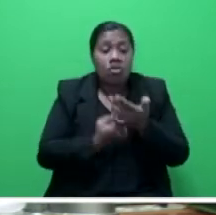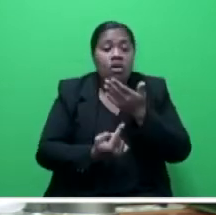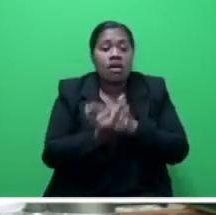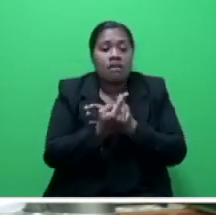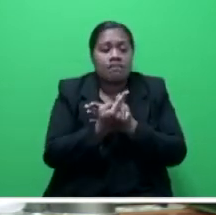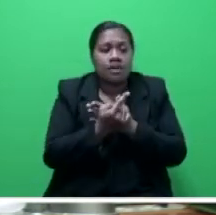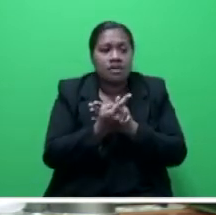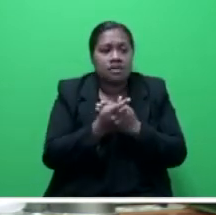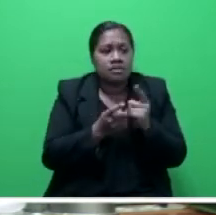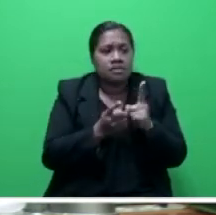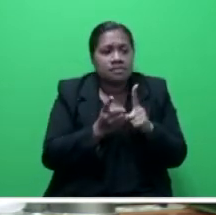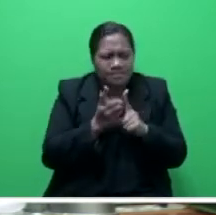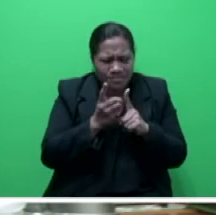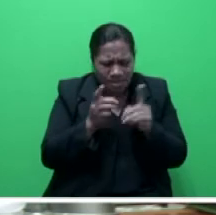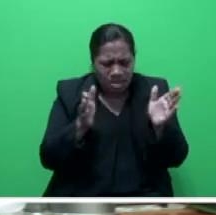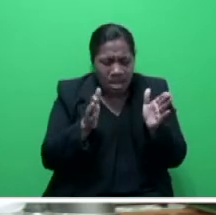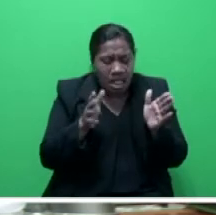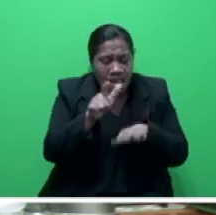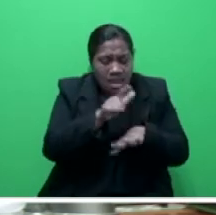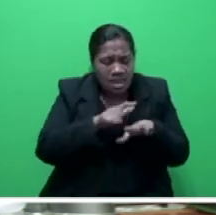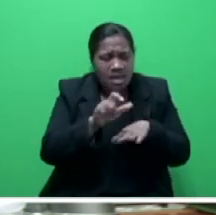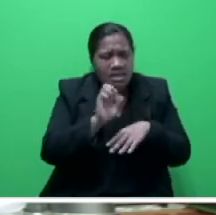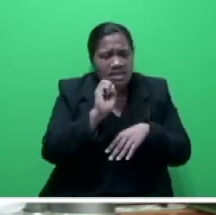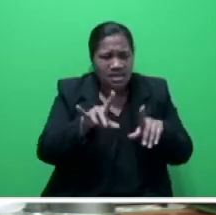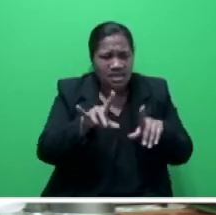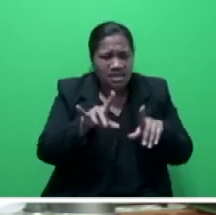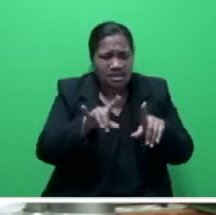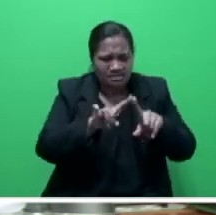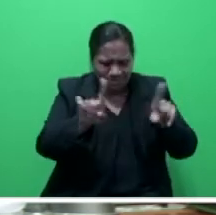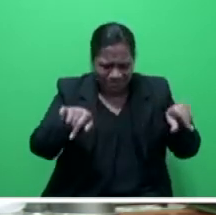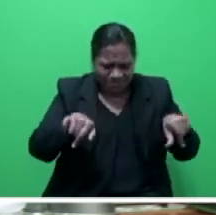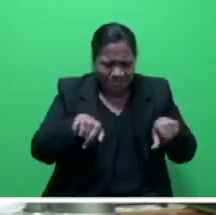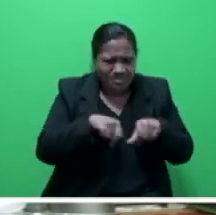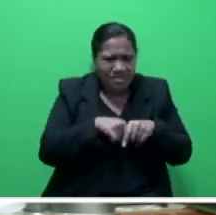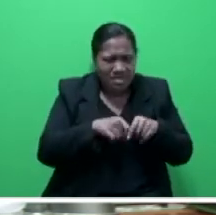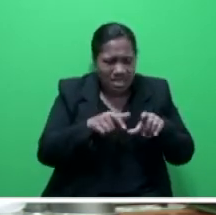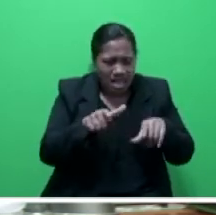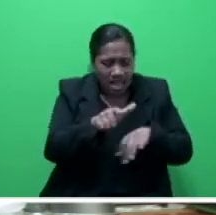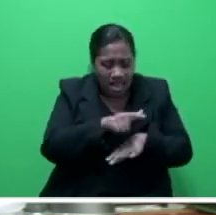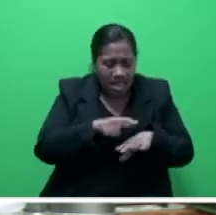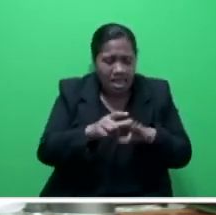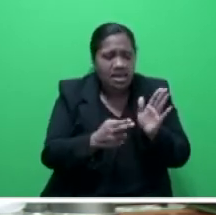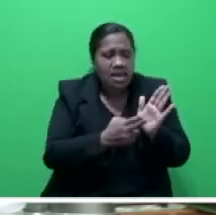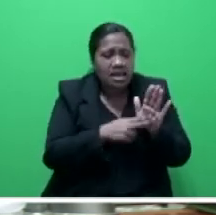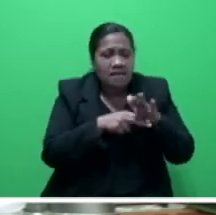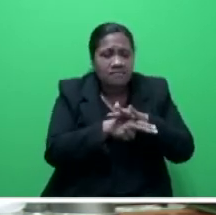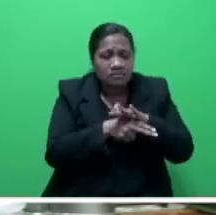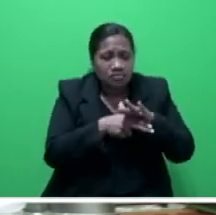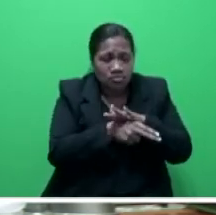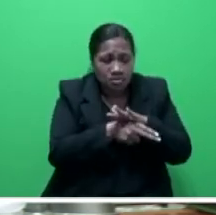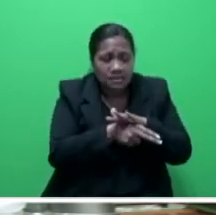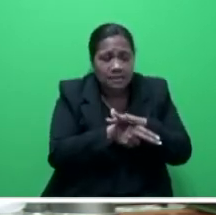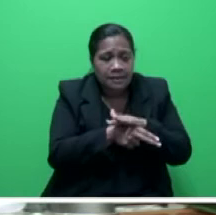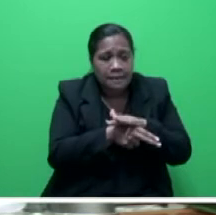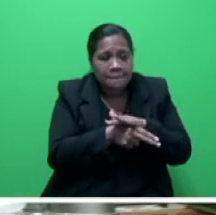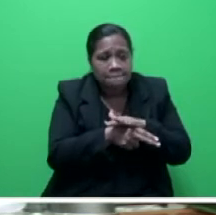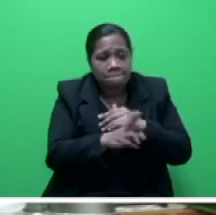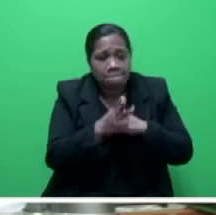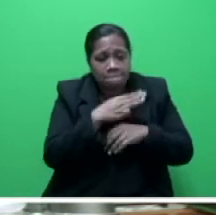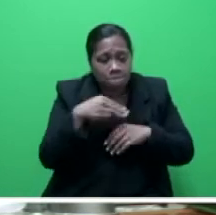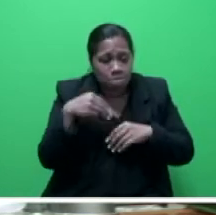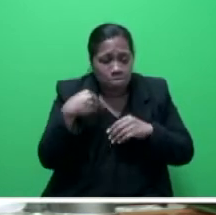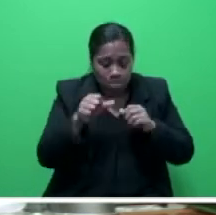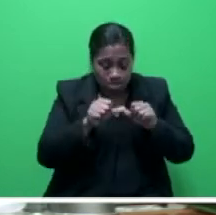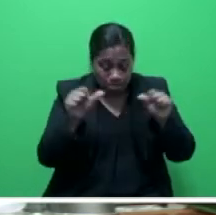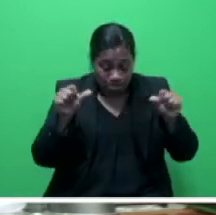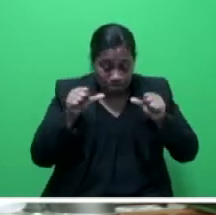developing a piece of land, 10-acre land in Navua, where with Ministry of Agriculture, along